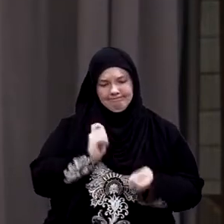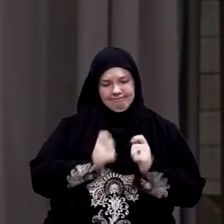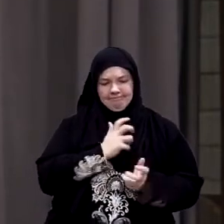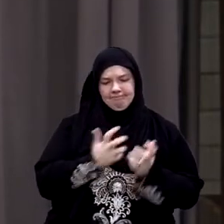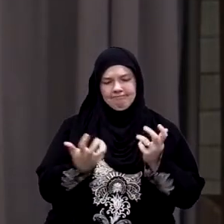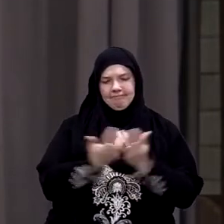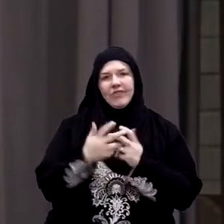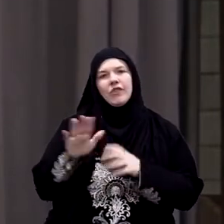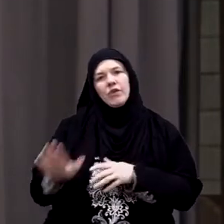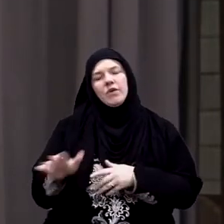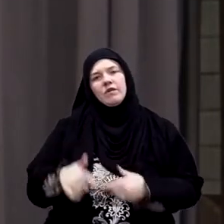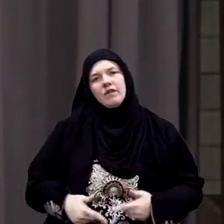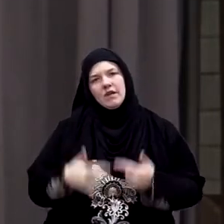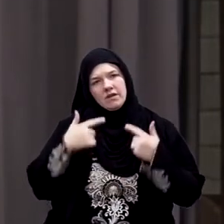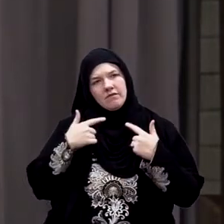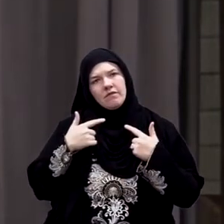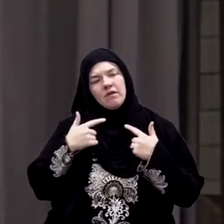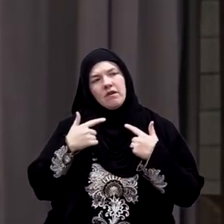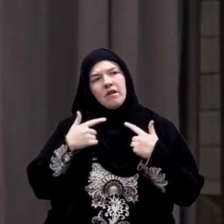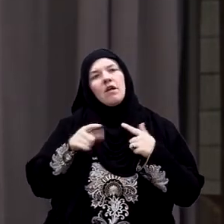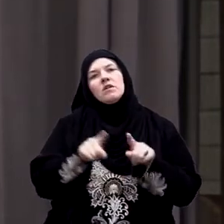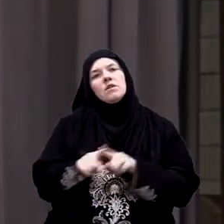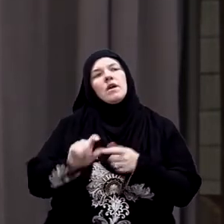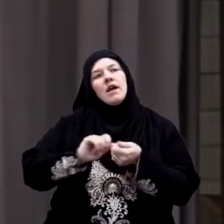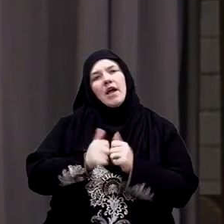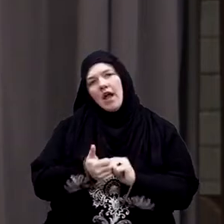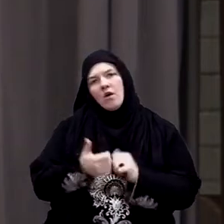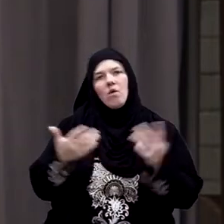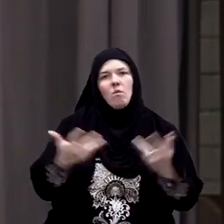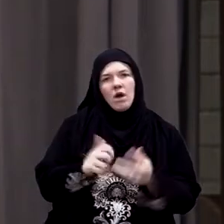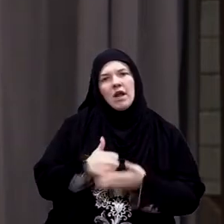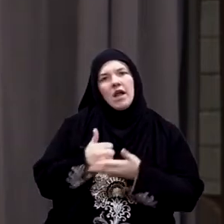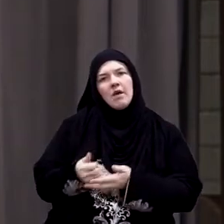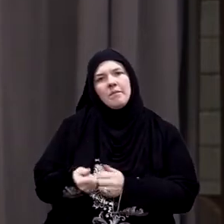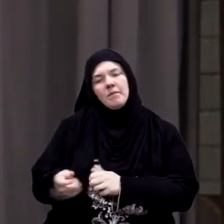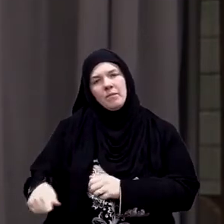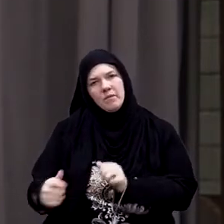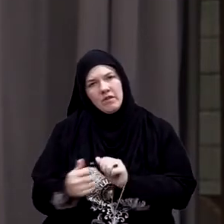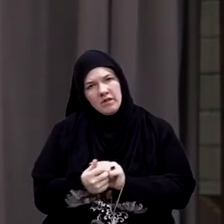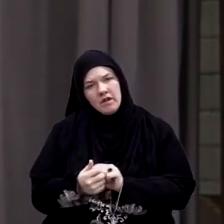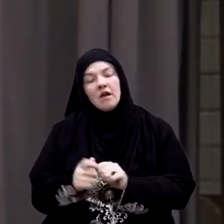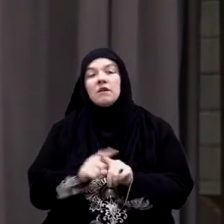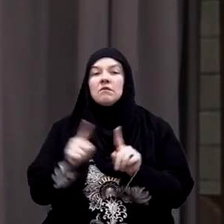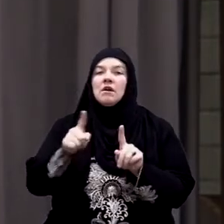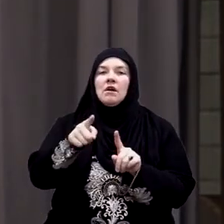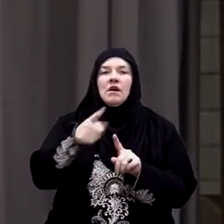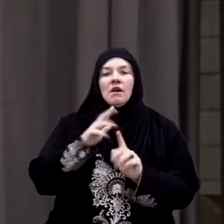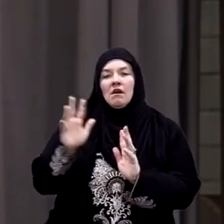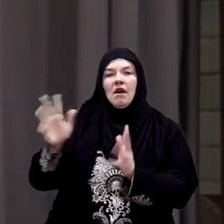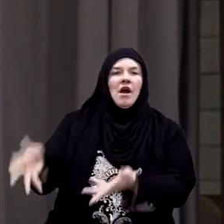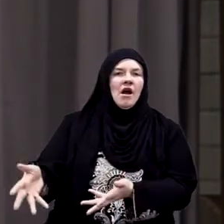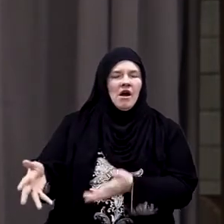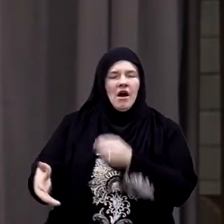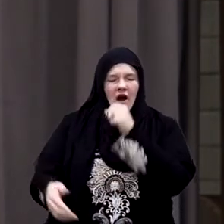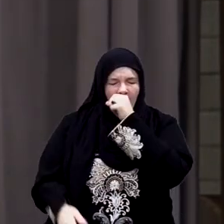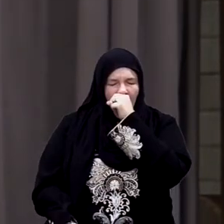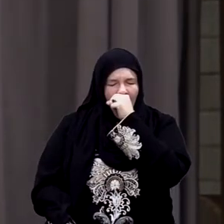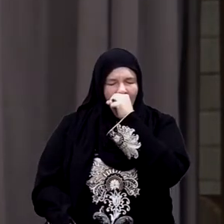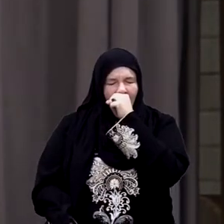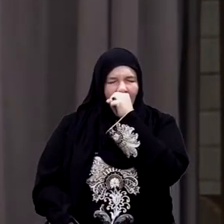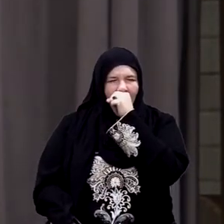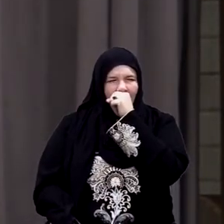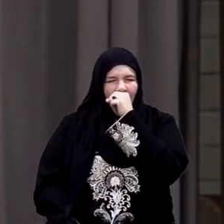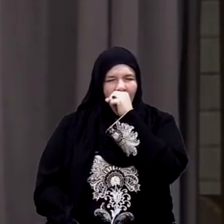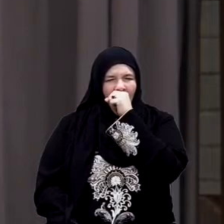into their agenda as to how and what you can help them with. But you leave them blank